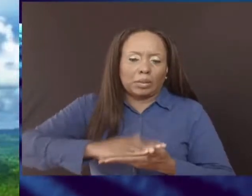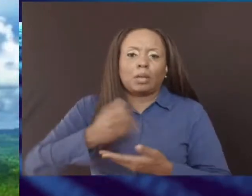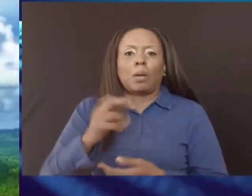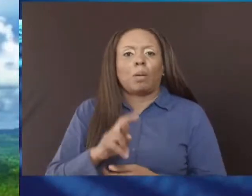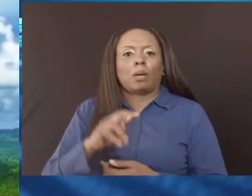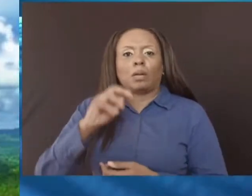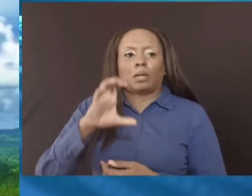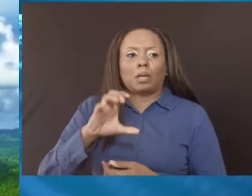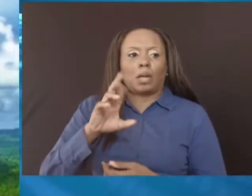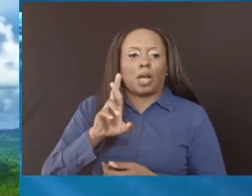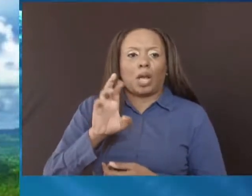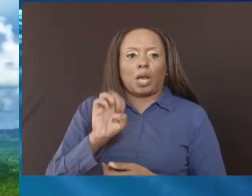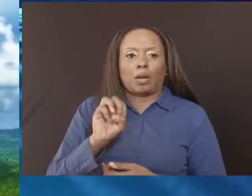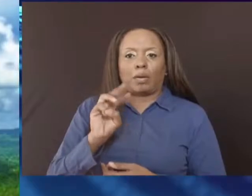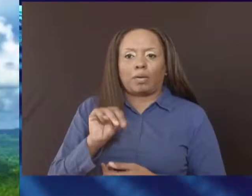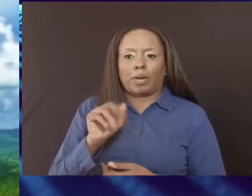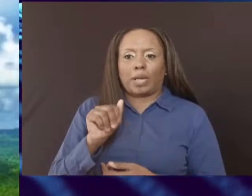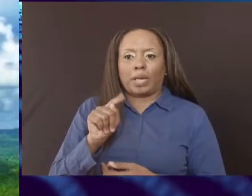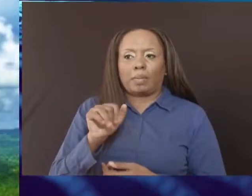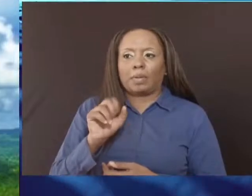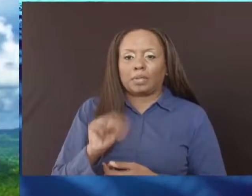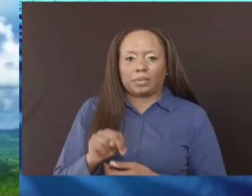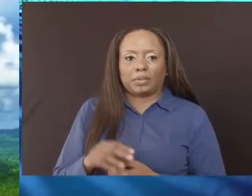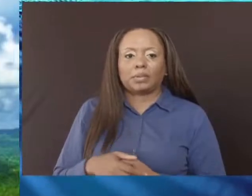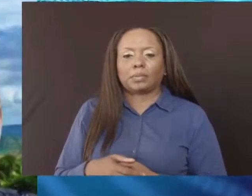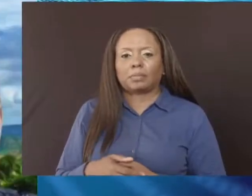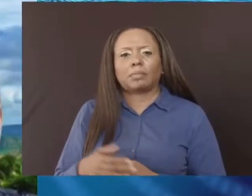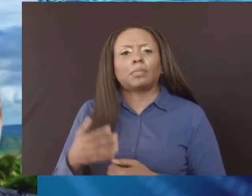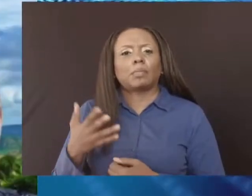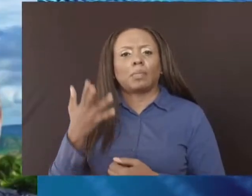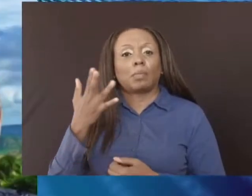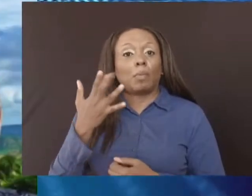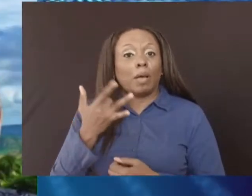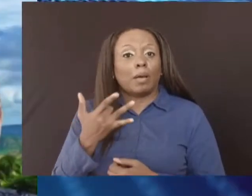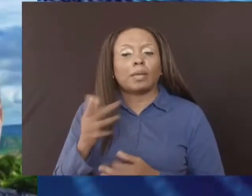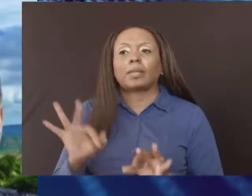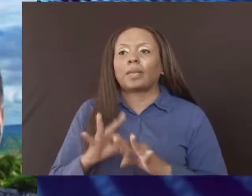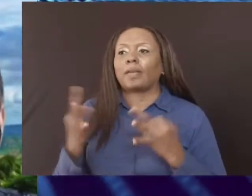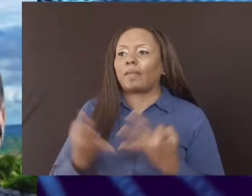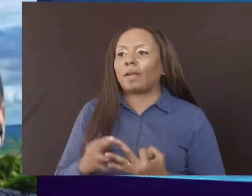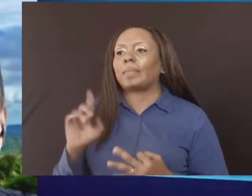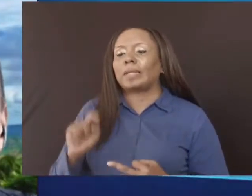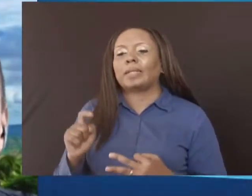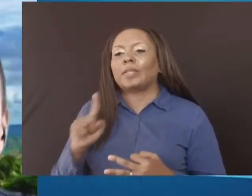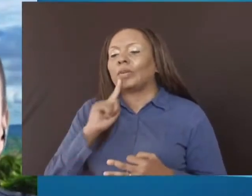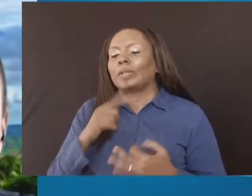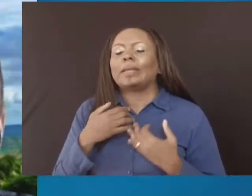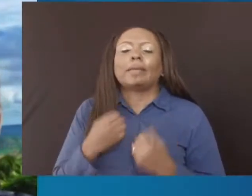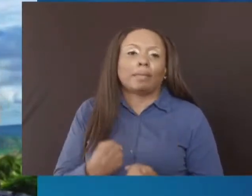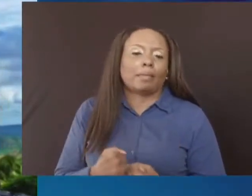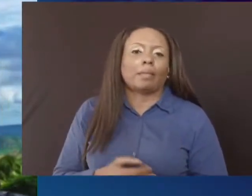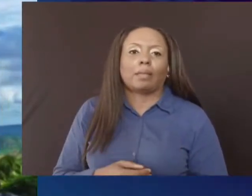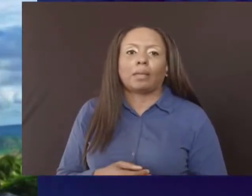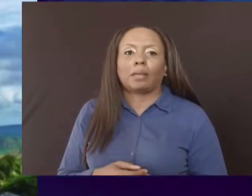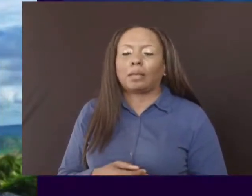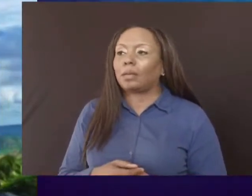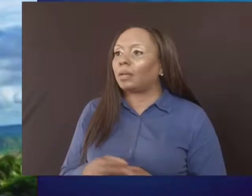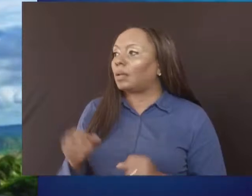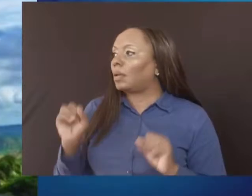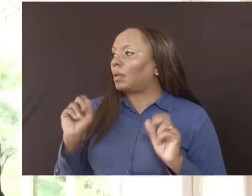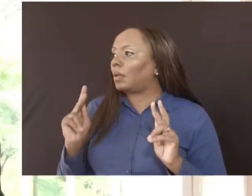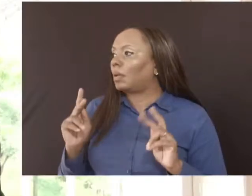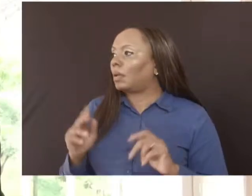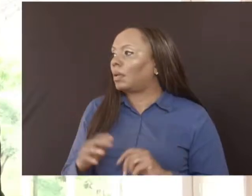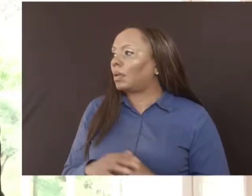their family can start to heal, because that's essentially what needs to happen. Closure must be obtained. Okay. We're going to wrap up